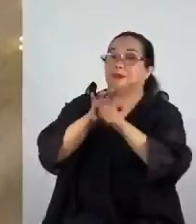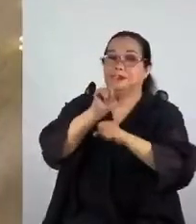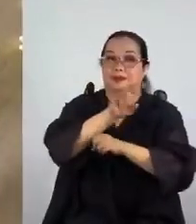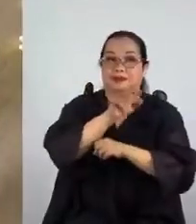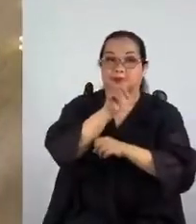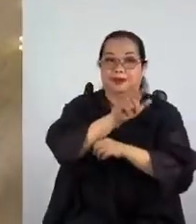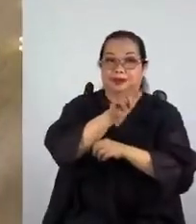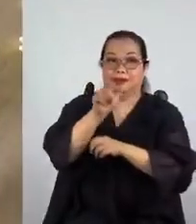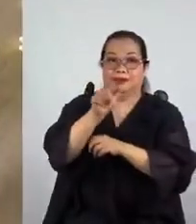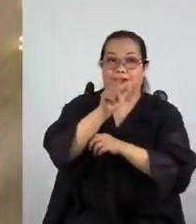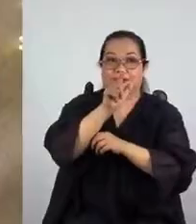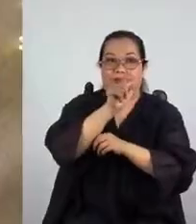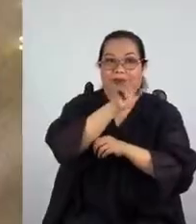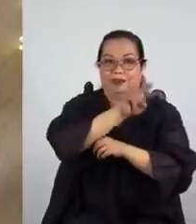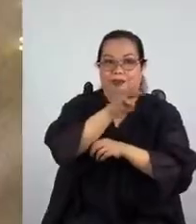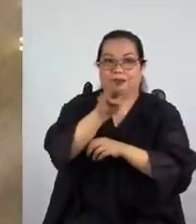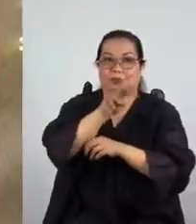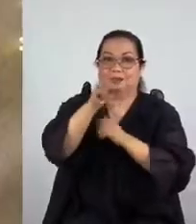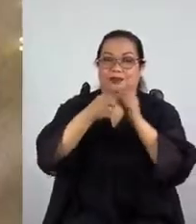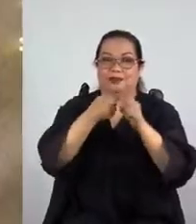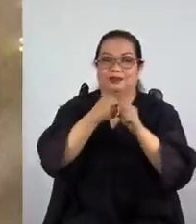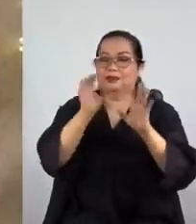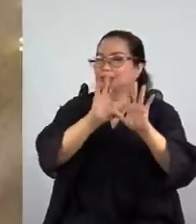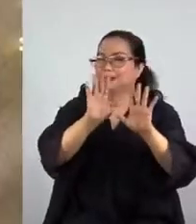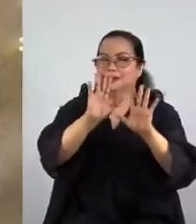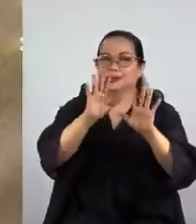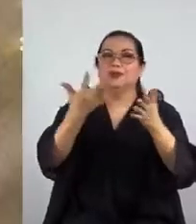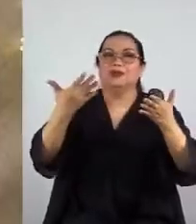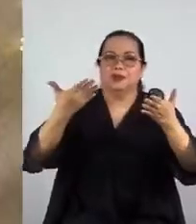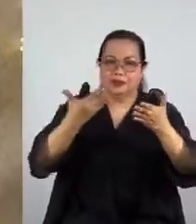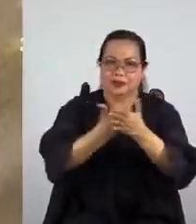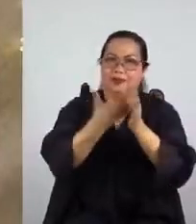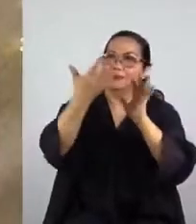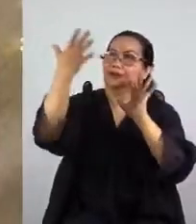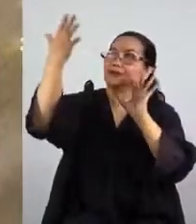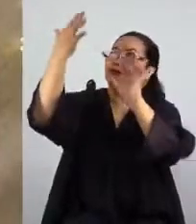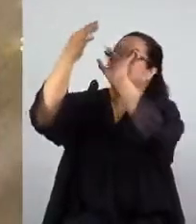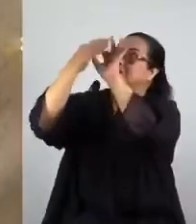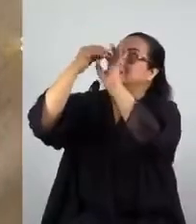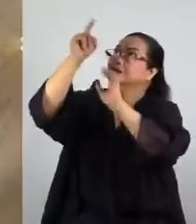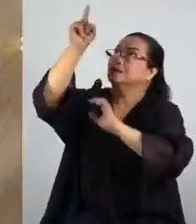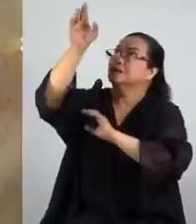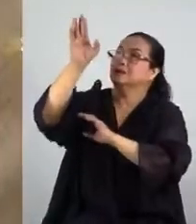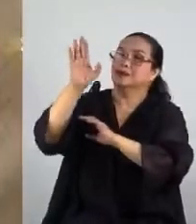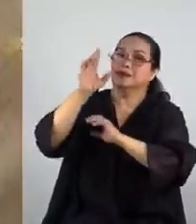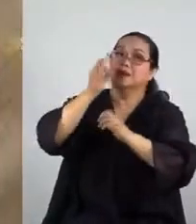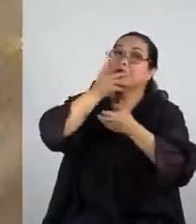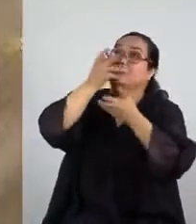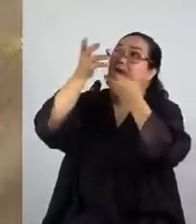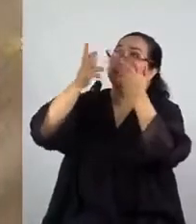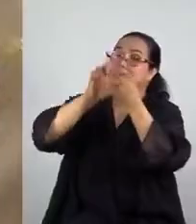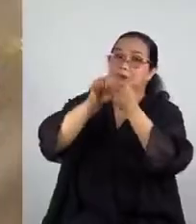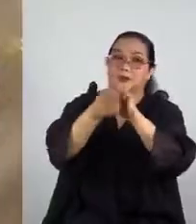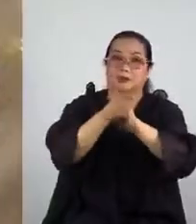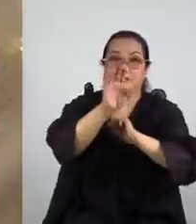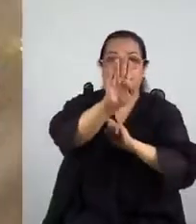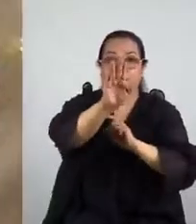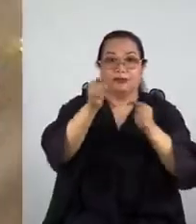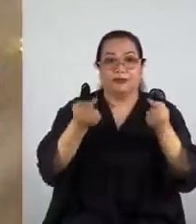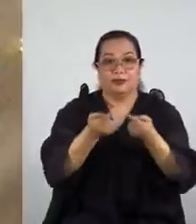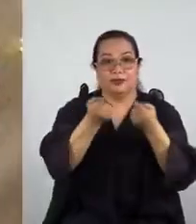I am talking about refreshing your relationship and fellowship with the Father by confessing and repenting of your